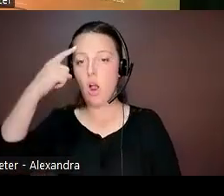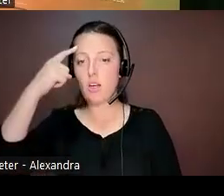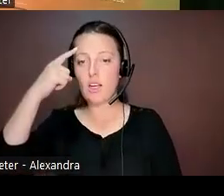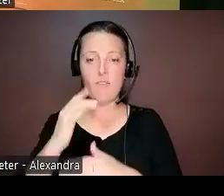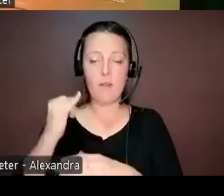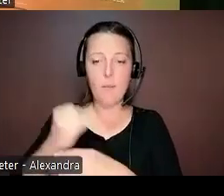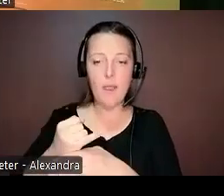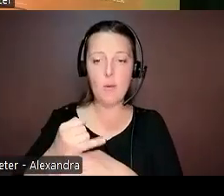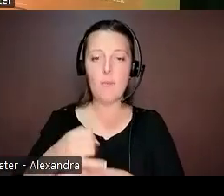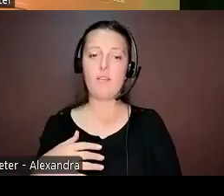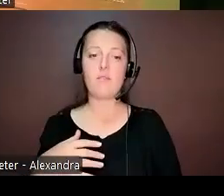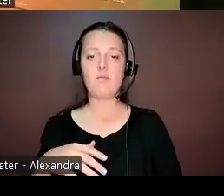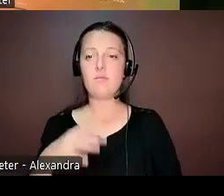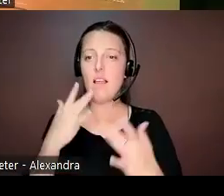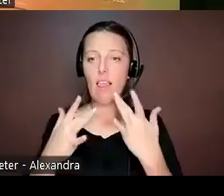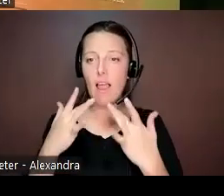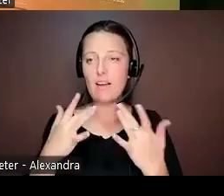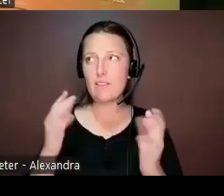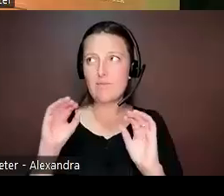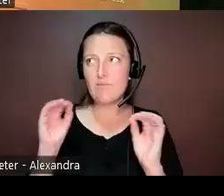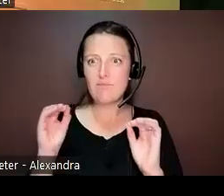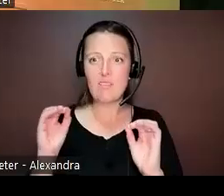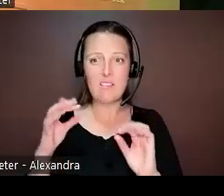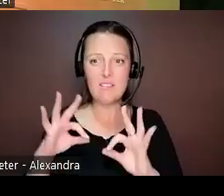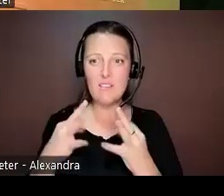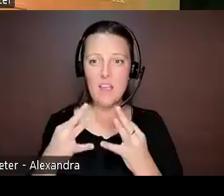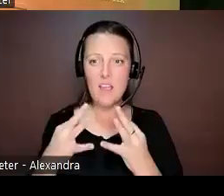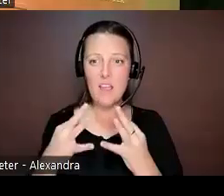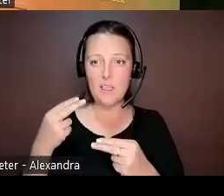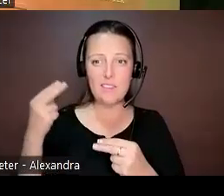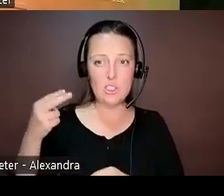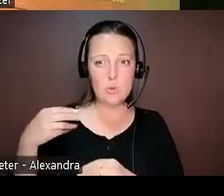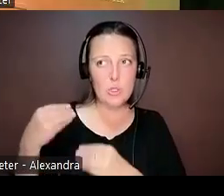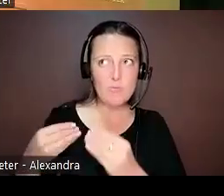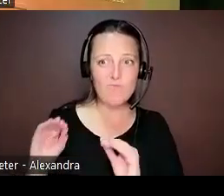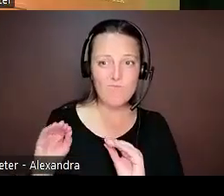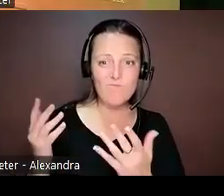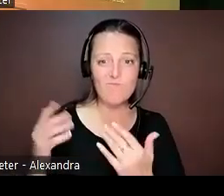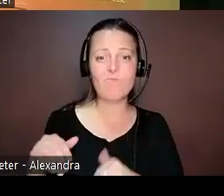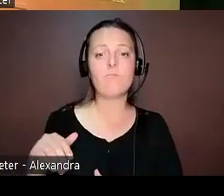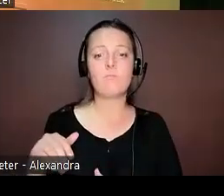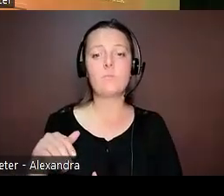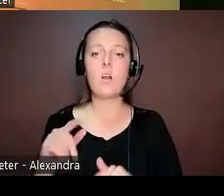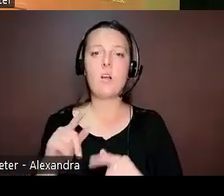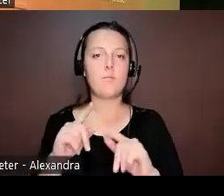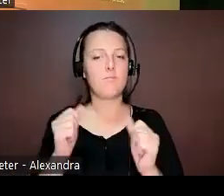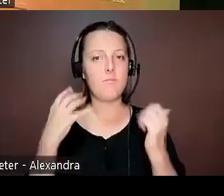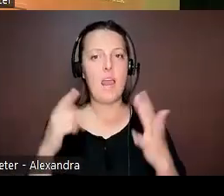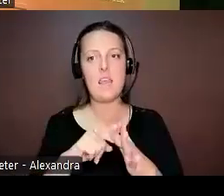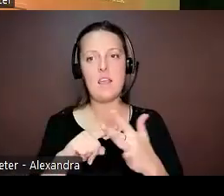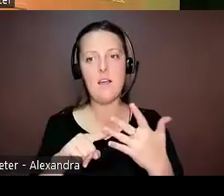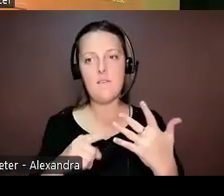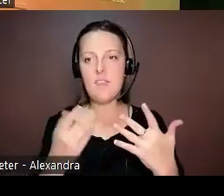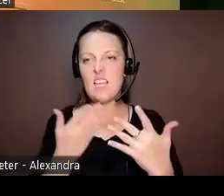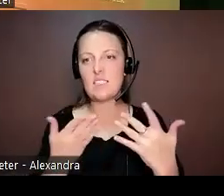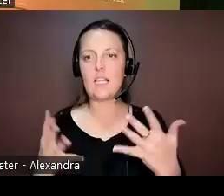anhedonia, all these things, features and longitudinal course, somewhere along the line was what I was thinking. All